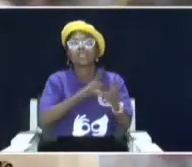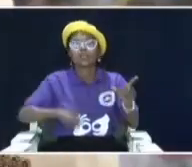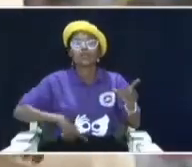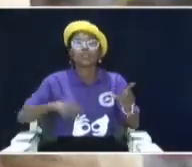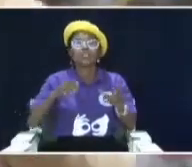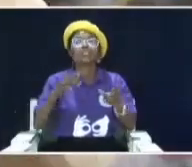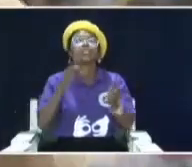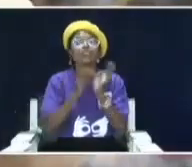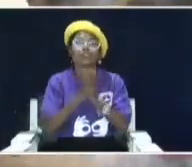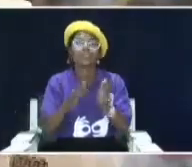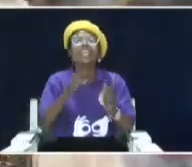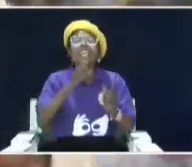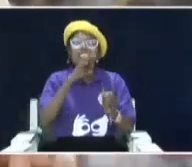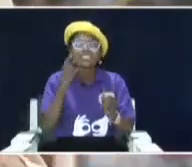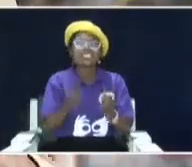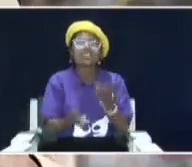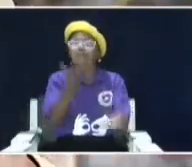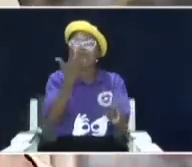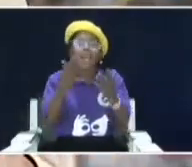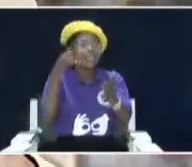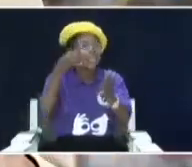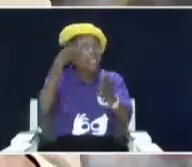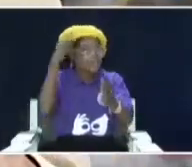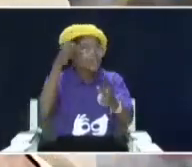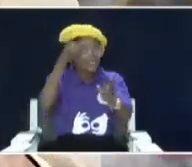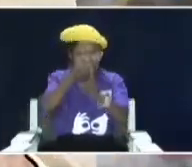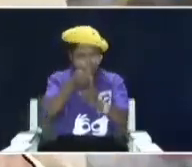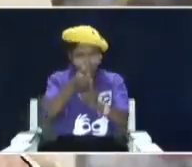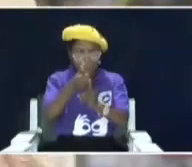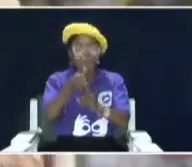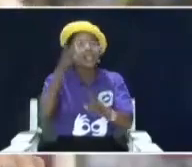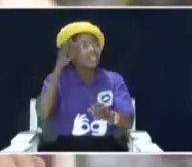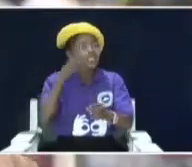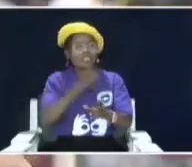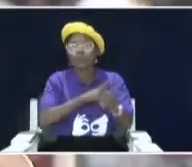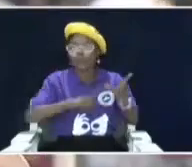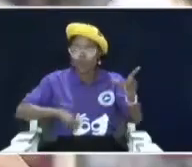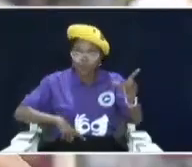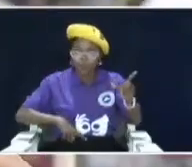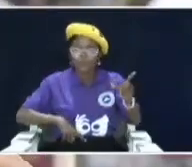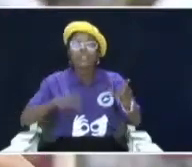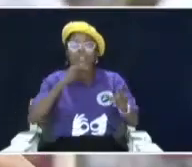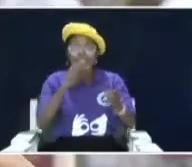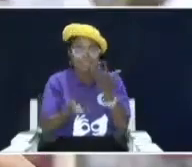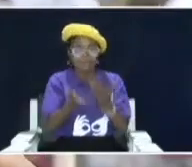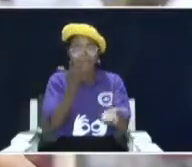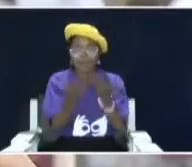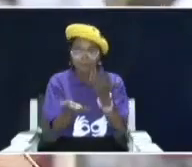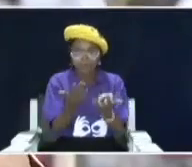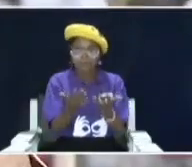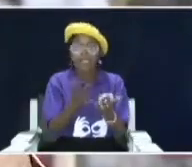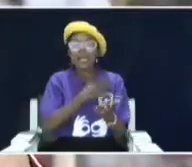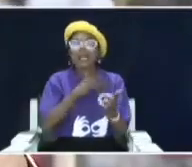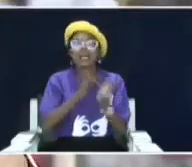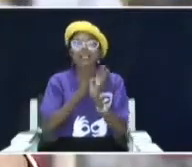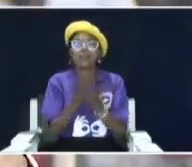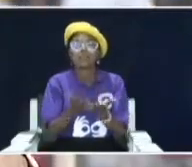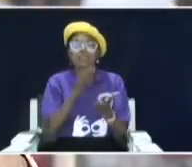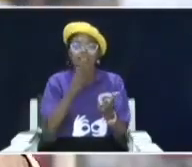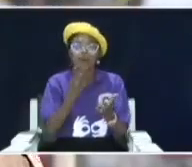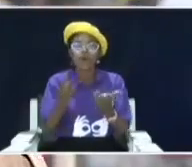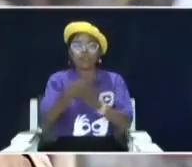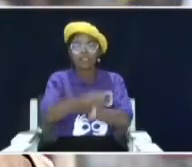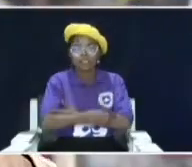fire. That is God. He is the God. He is the Lord. He is the fire. And the Bible says on the day of